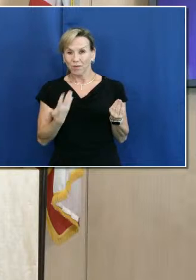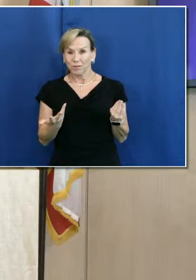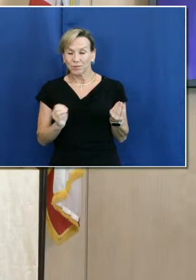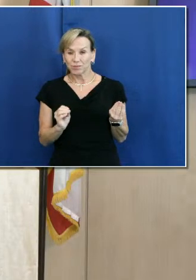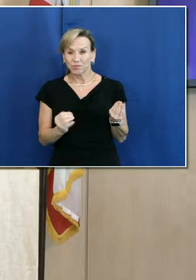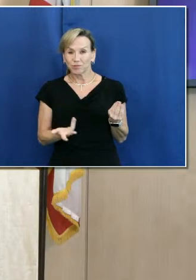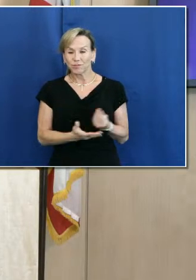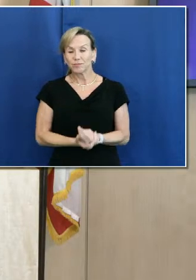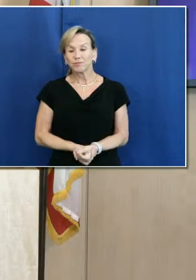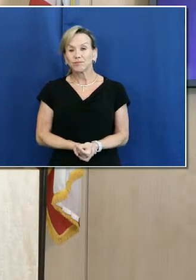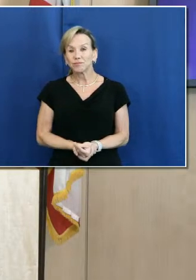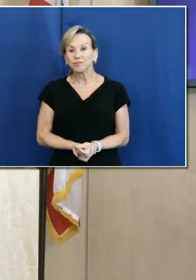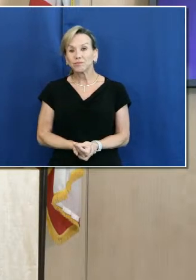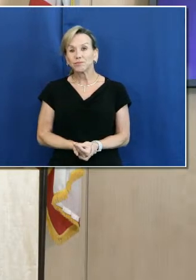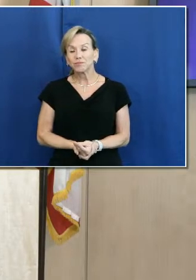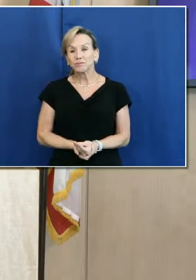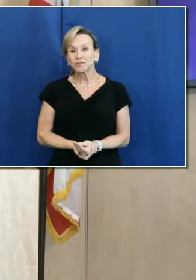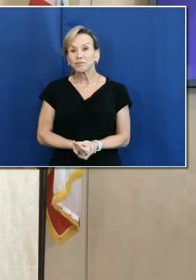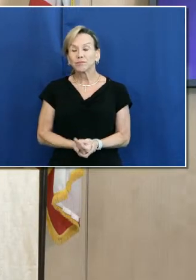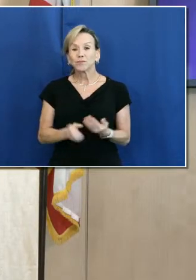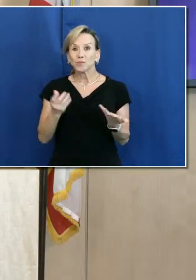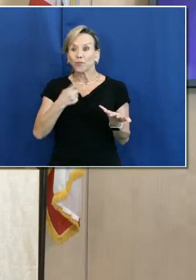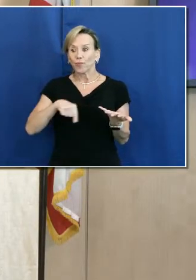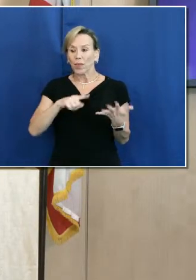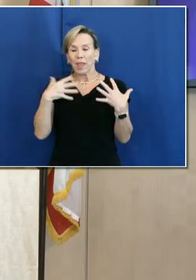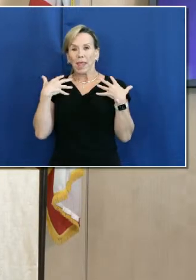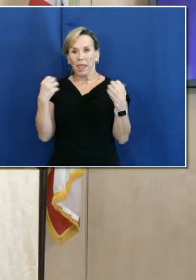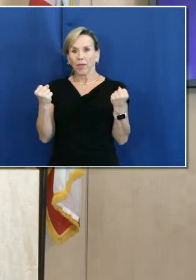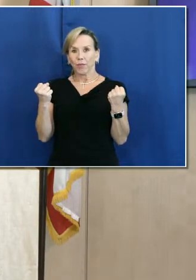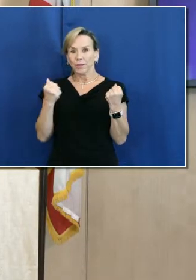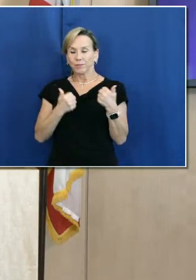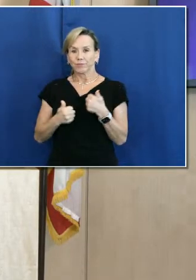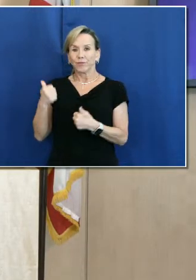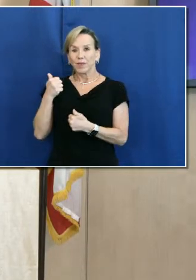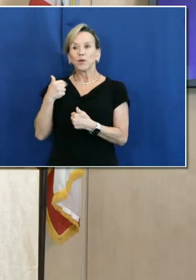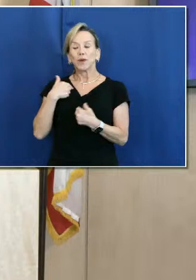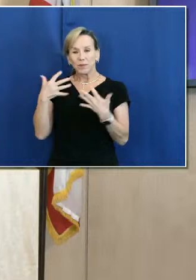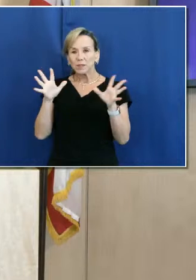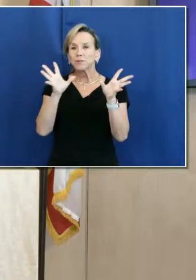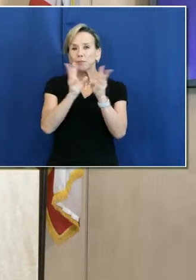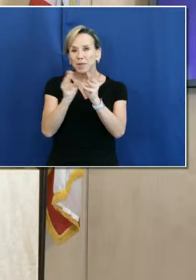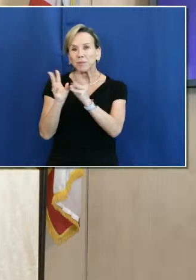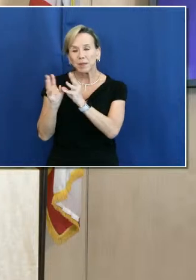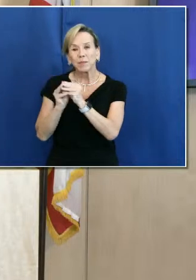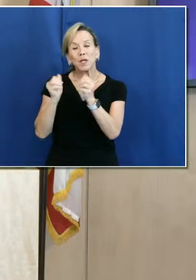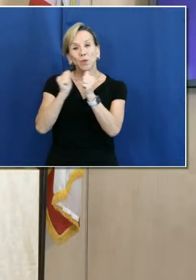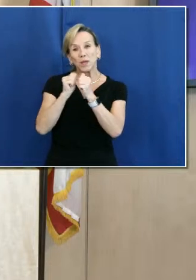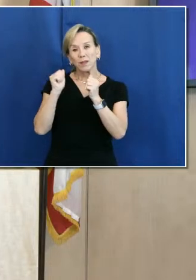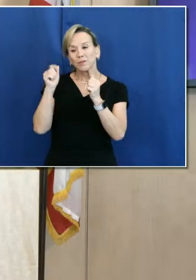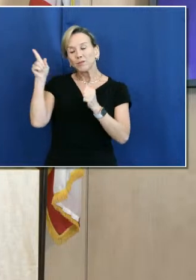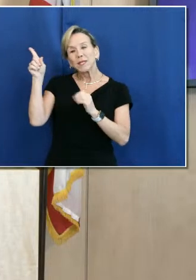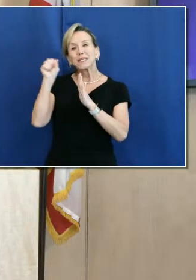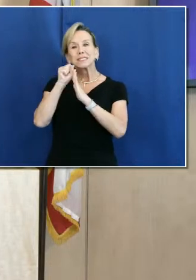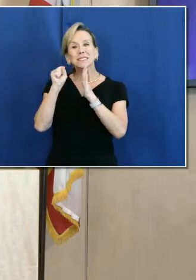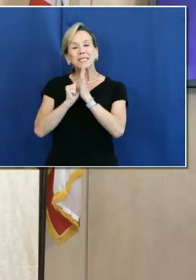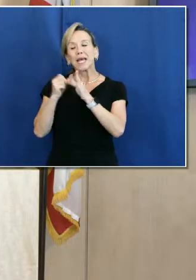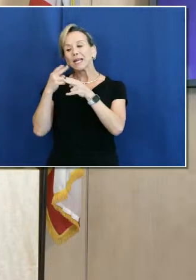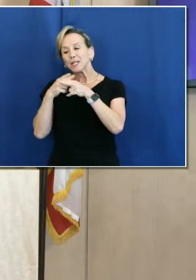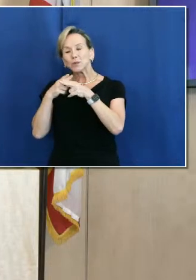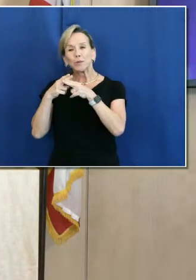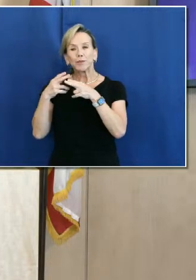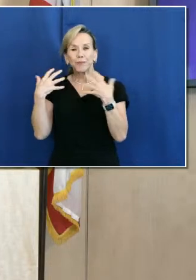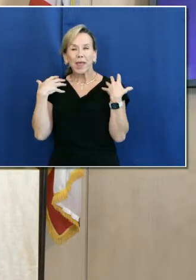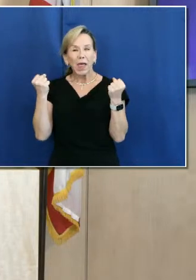we as in health officials had meetings with the state interim health